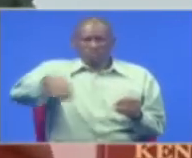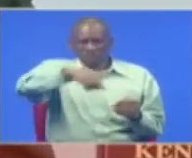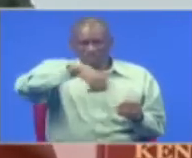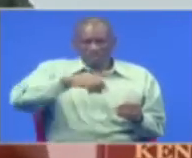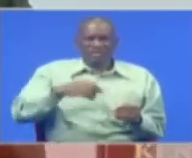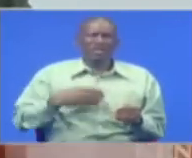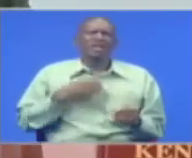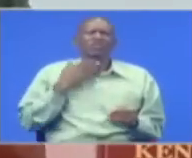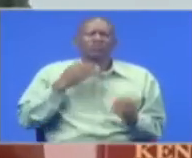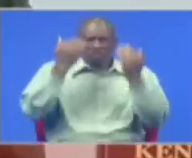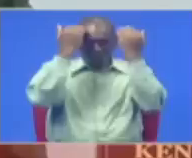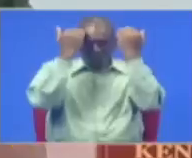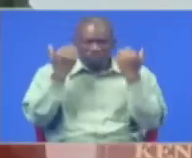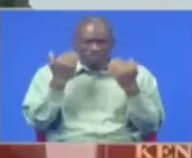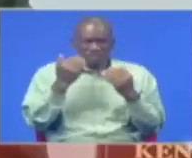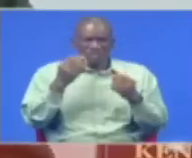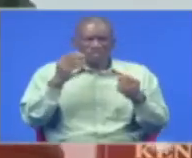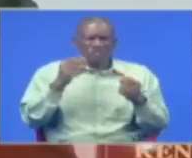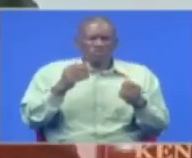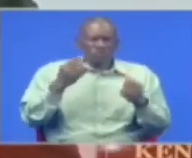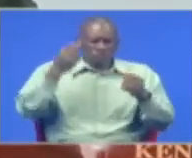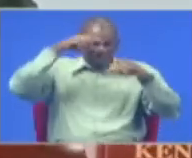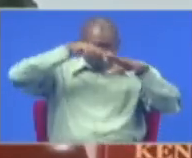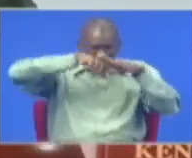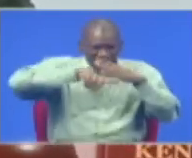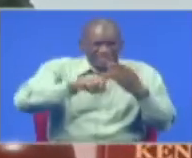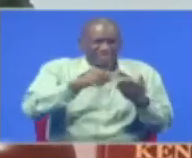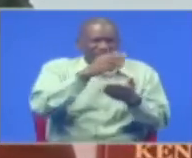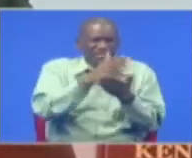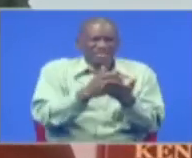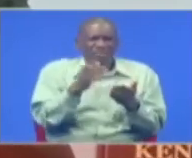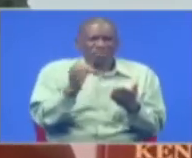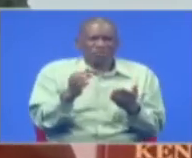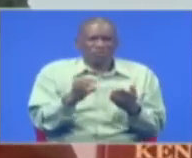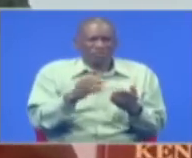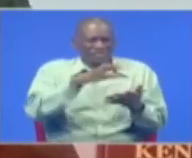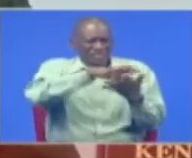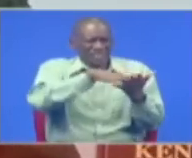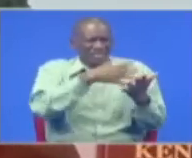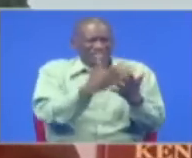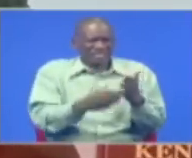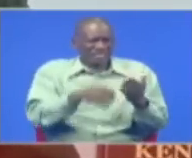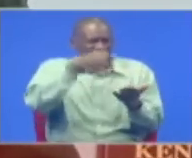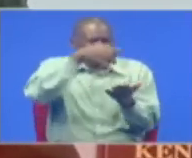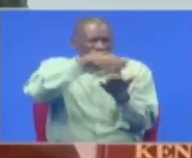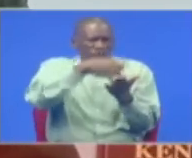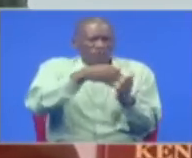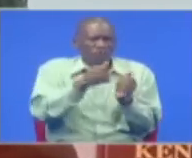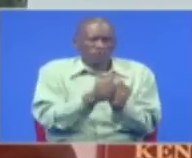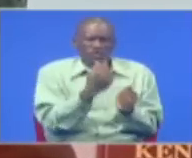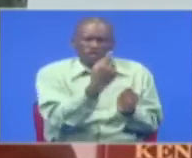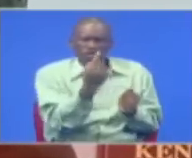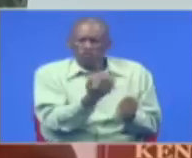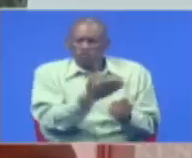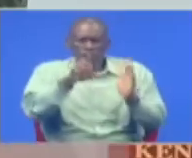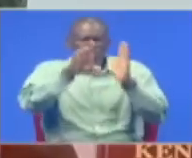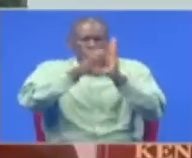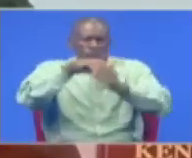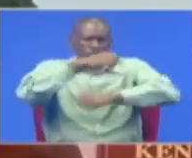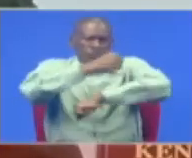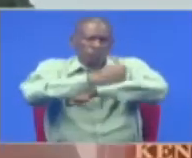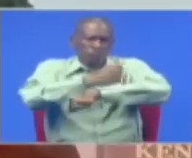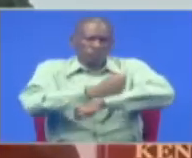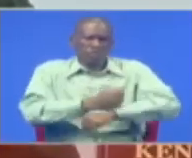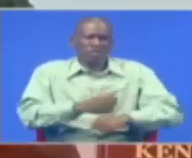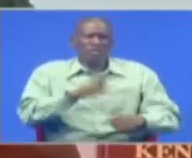I would want the judiciary to enter into some kind of structured engagement with each of these law schools